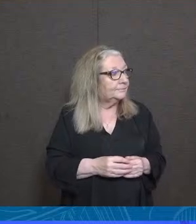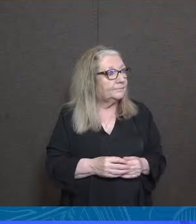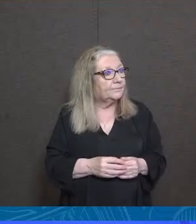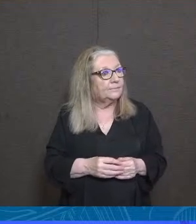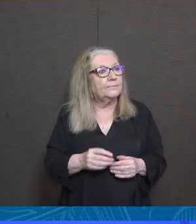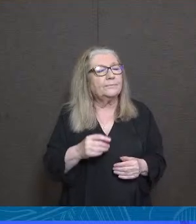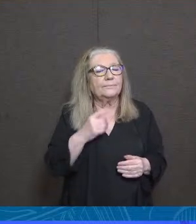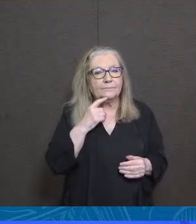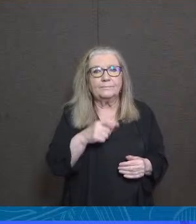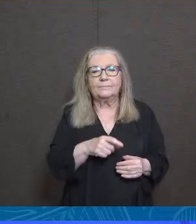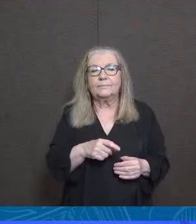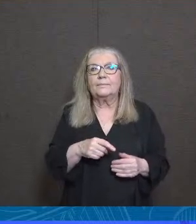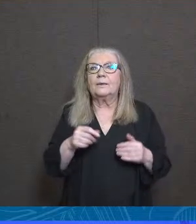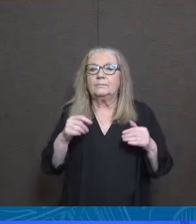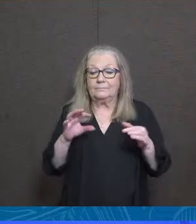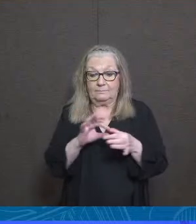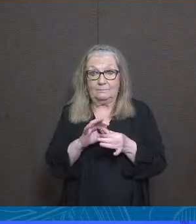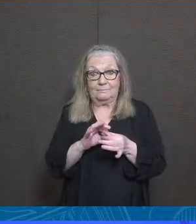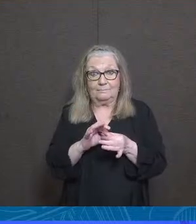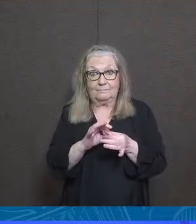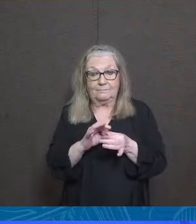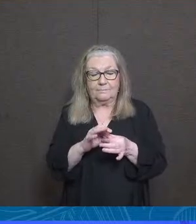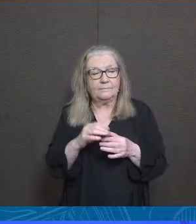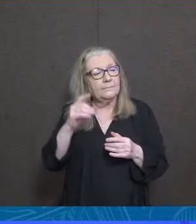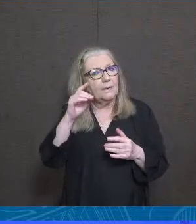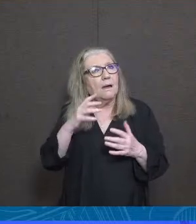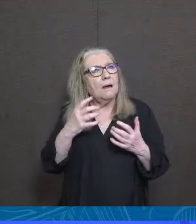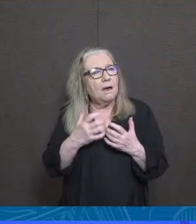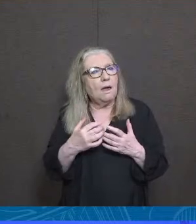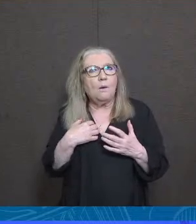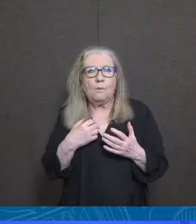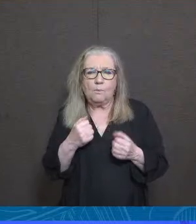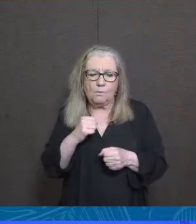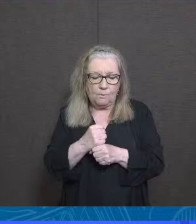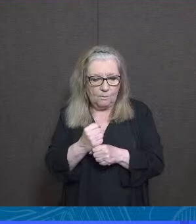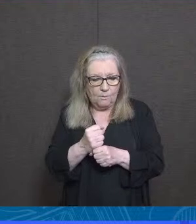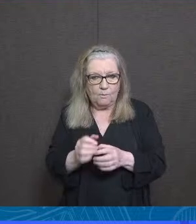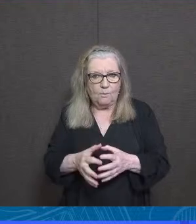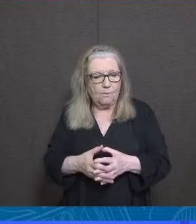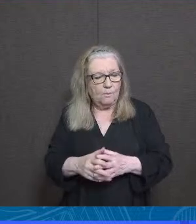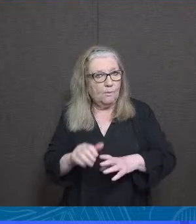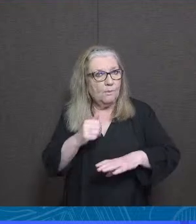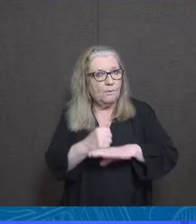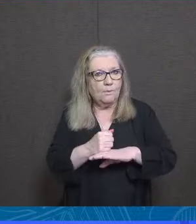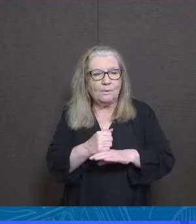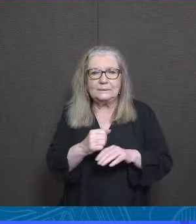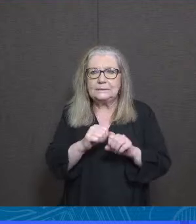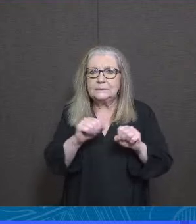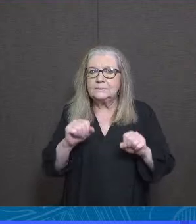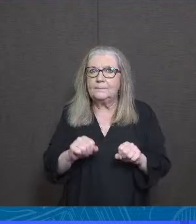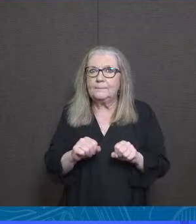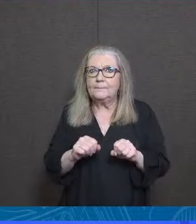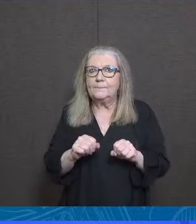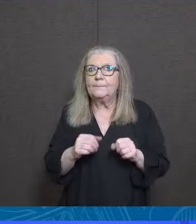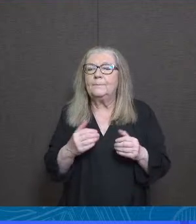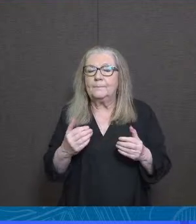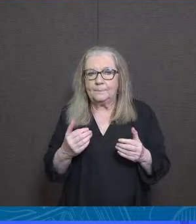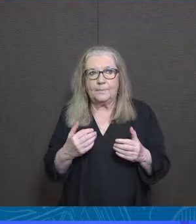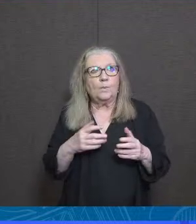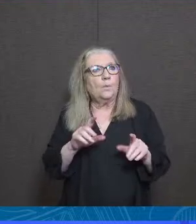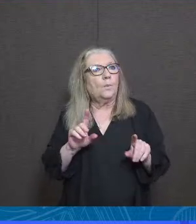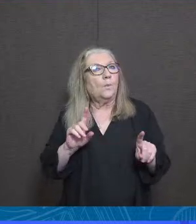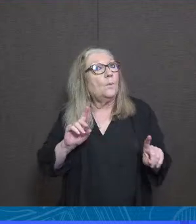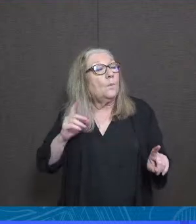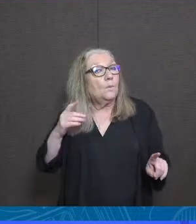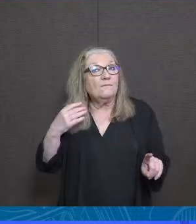install observation systems and generate flood models from the observations that gathered